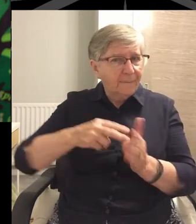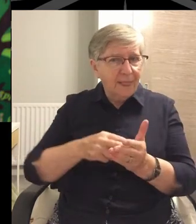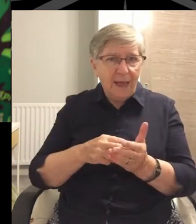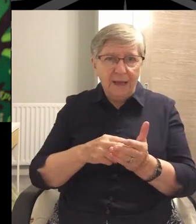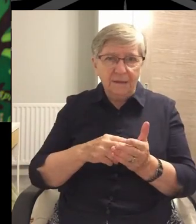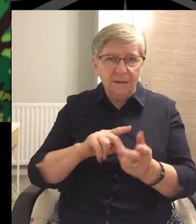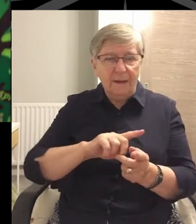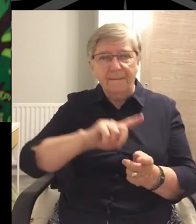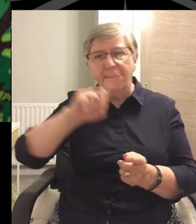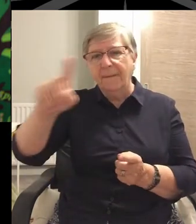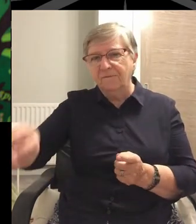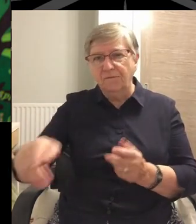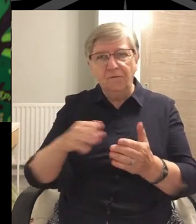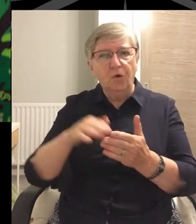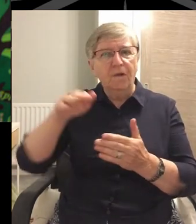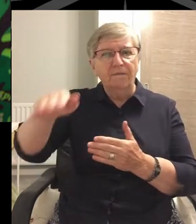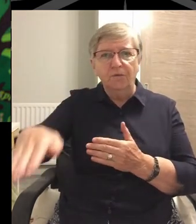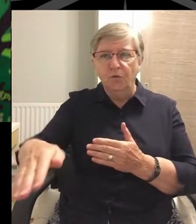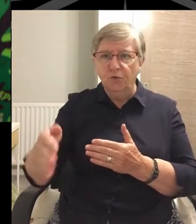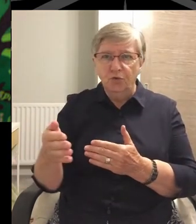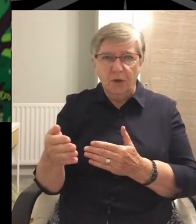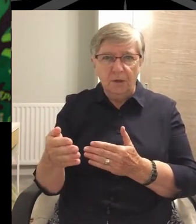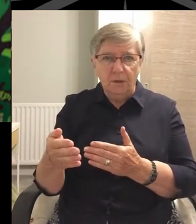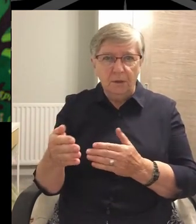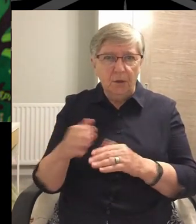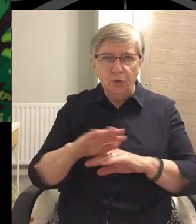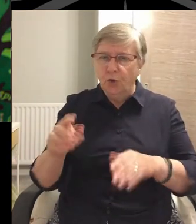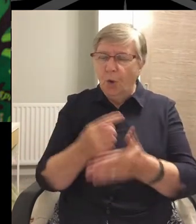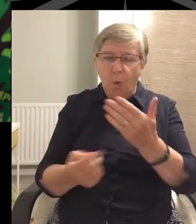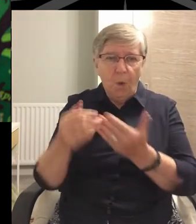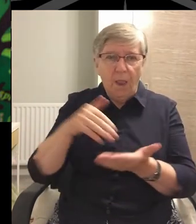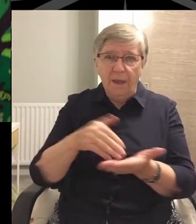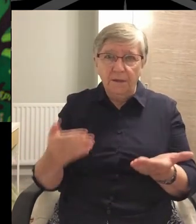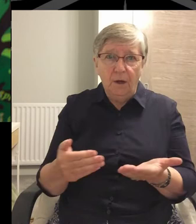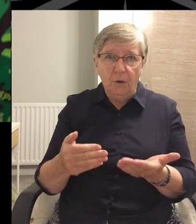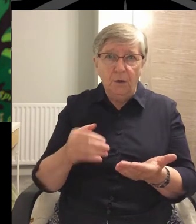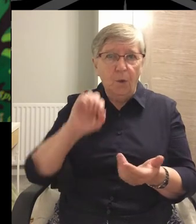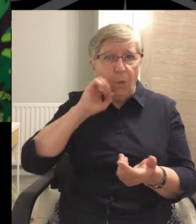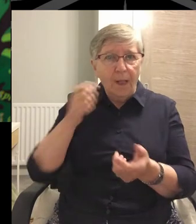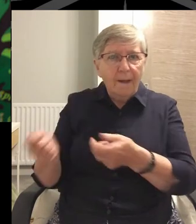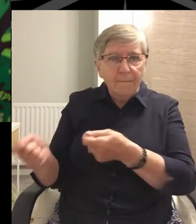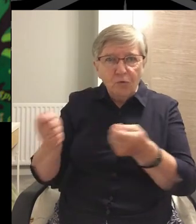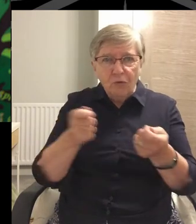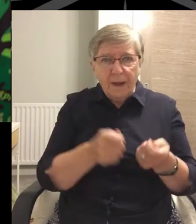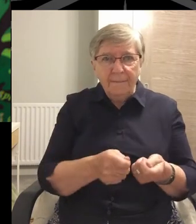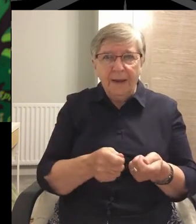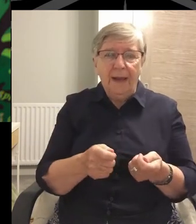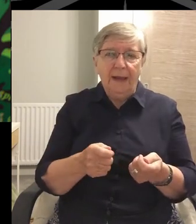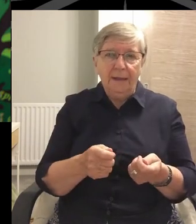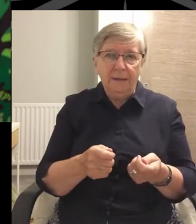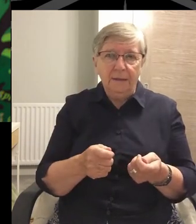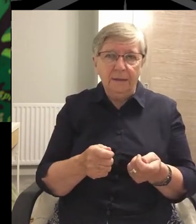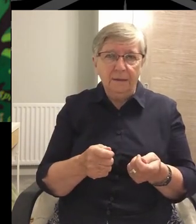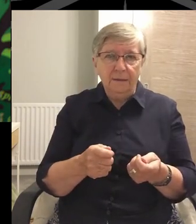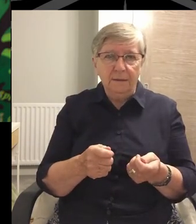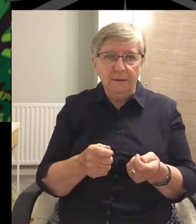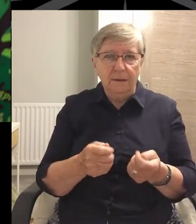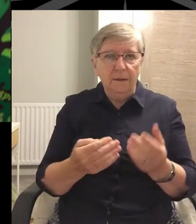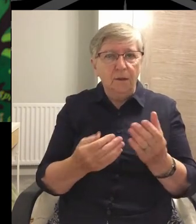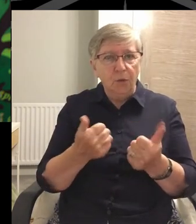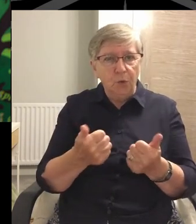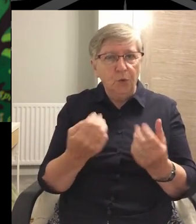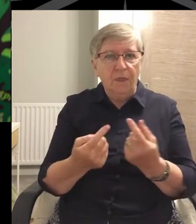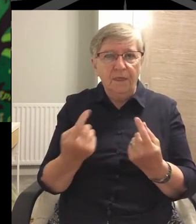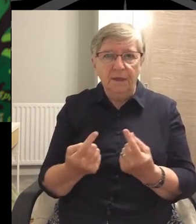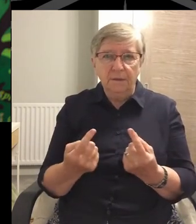had plans beyond that present crisis, plans that spoke of a restoration as unexpected as it was